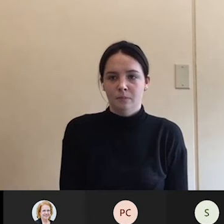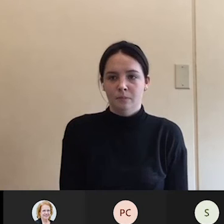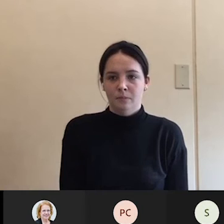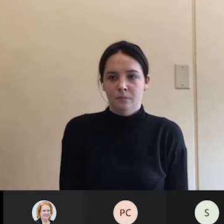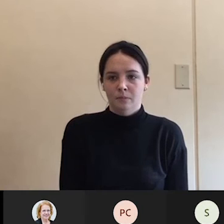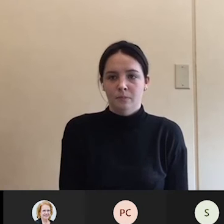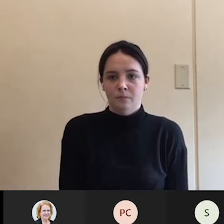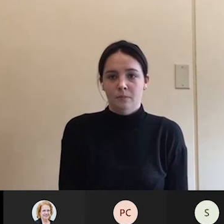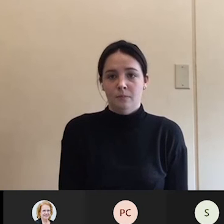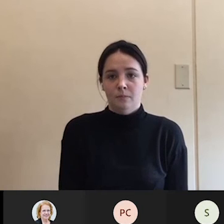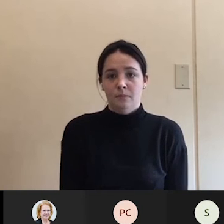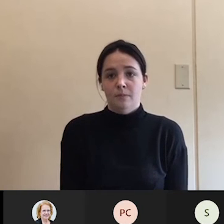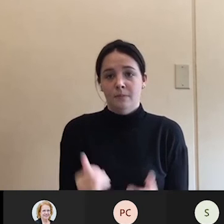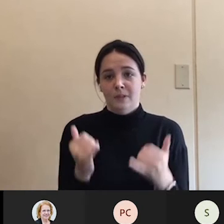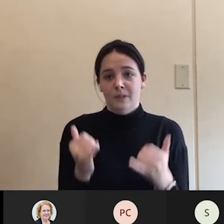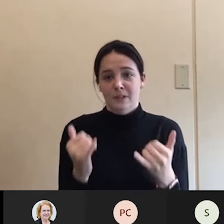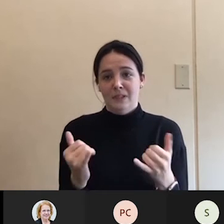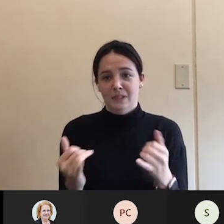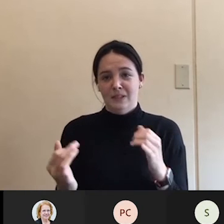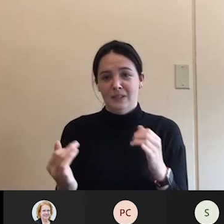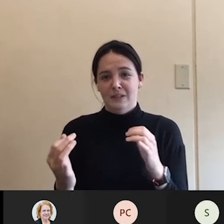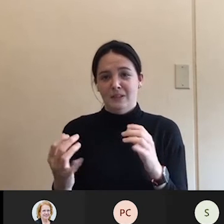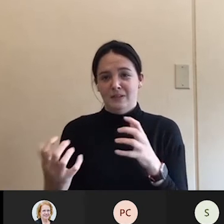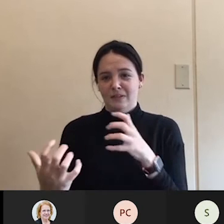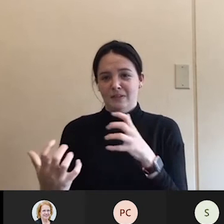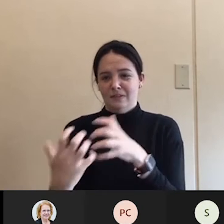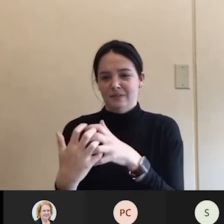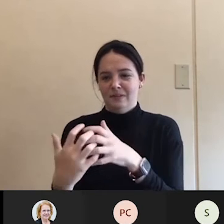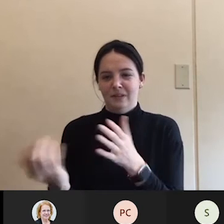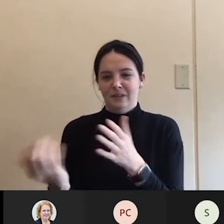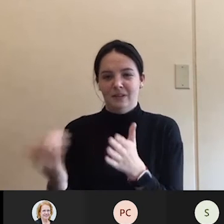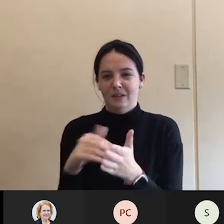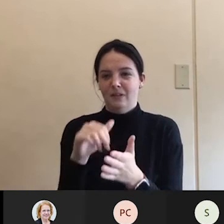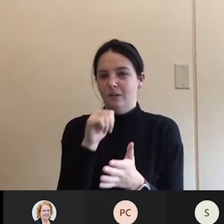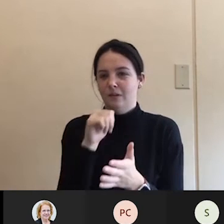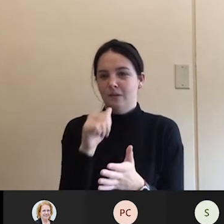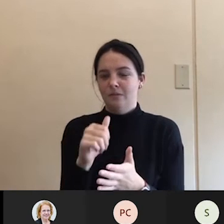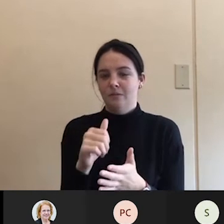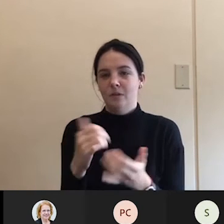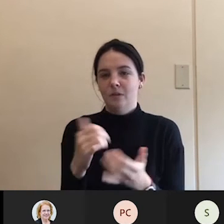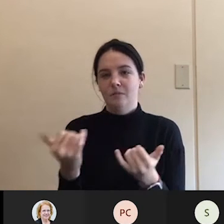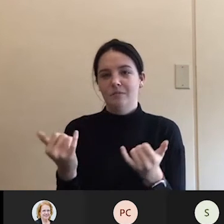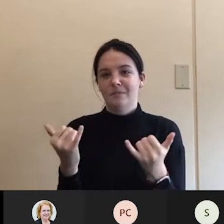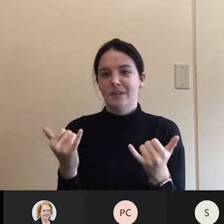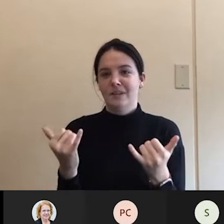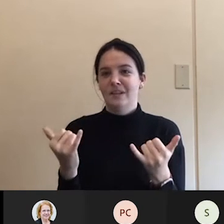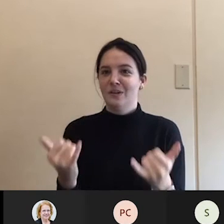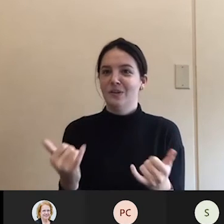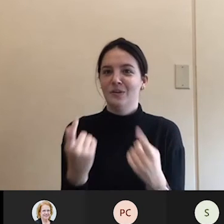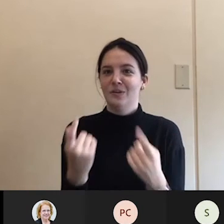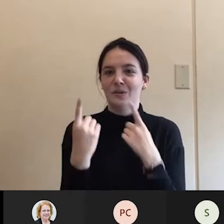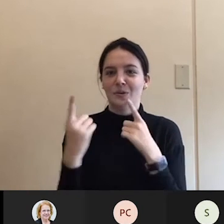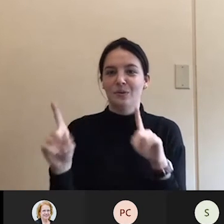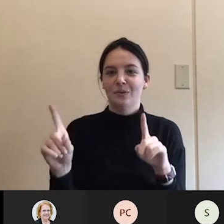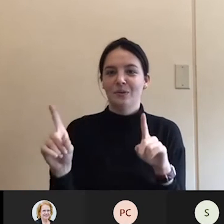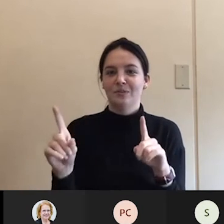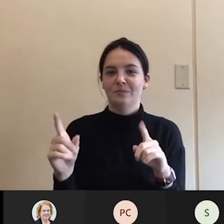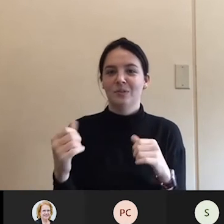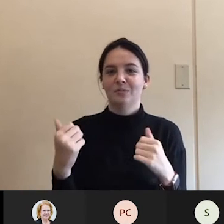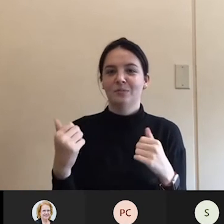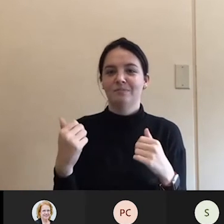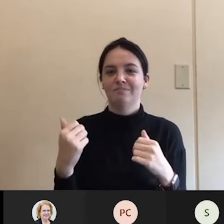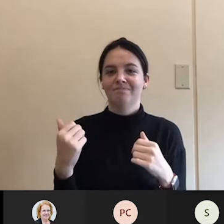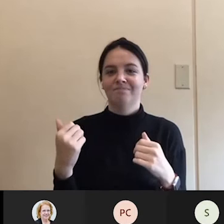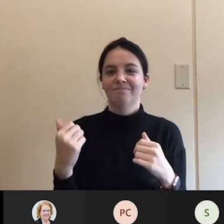And now it won't even fit back on there. Oh, there you go. Let's try one more time.